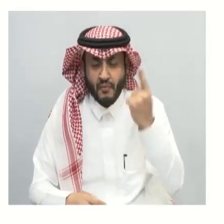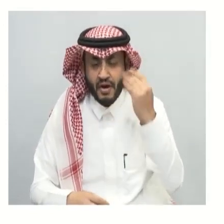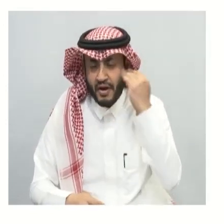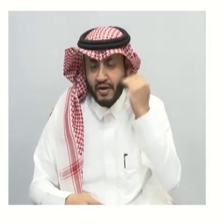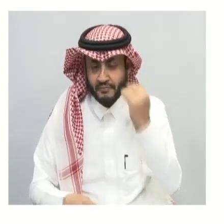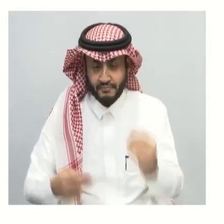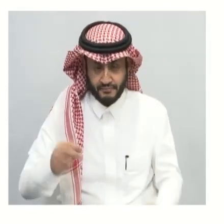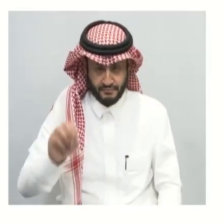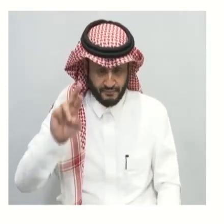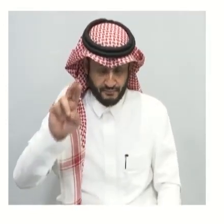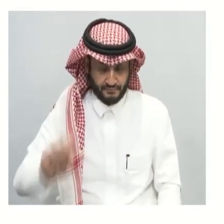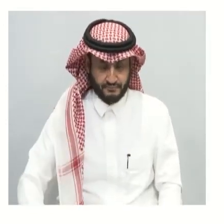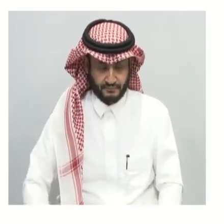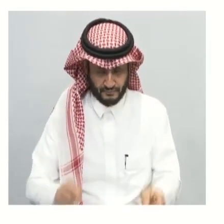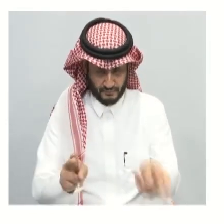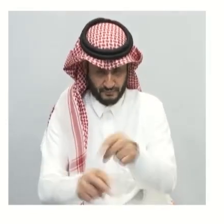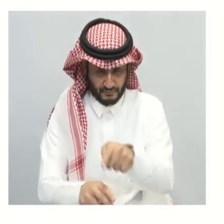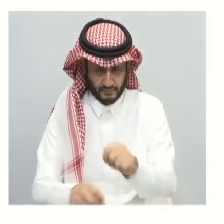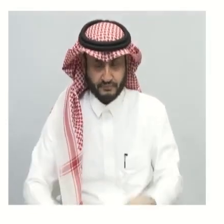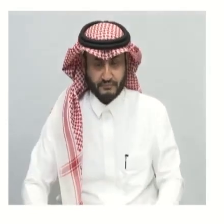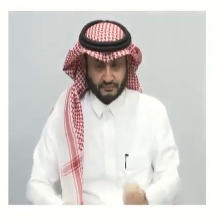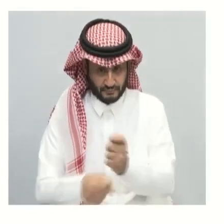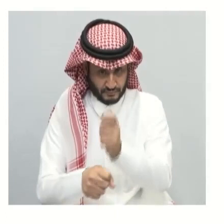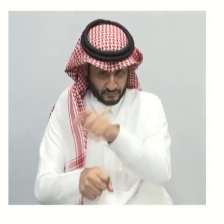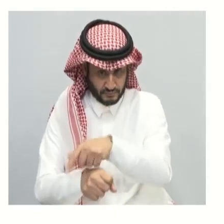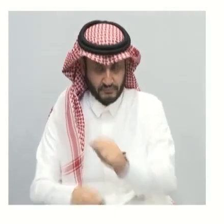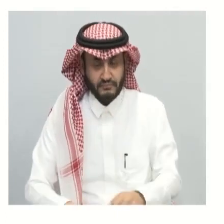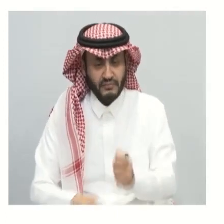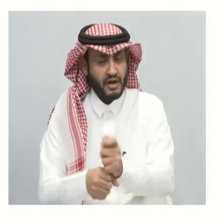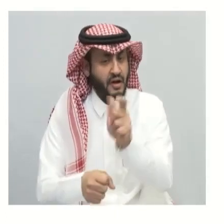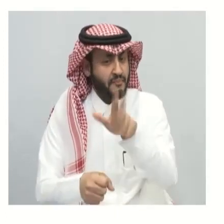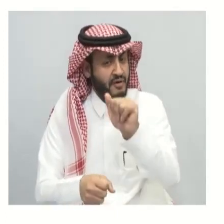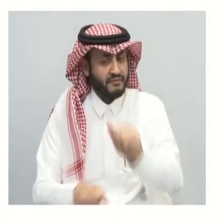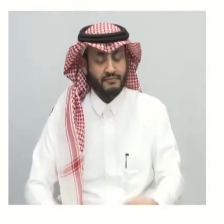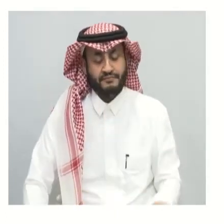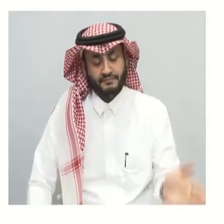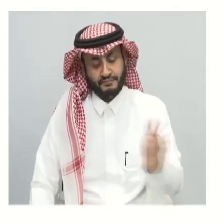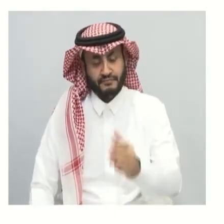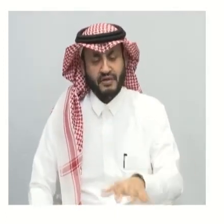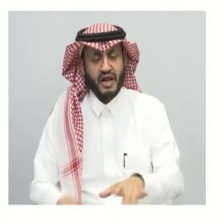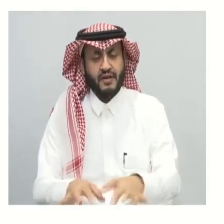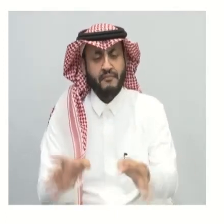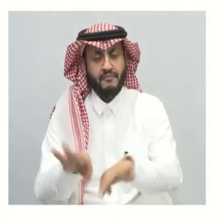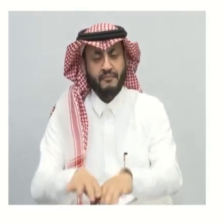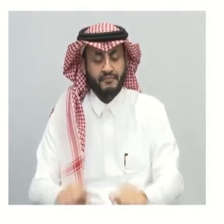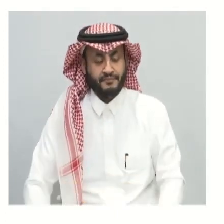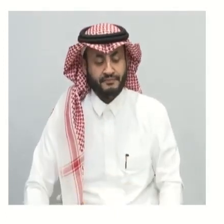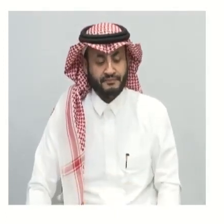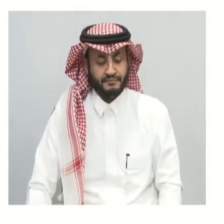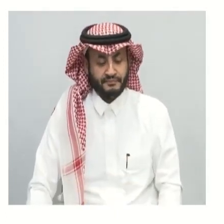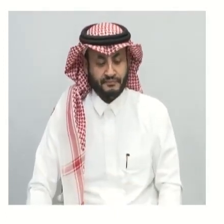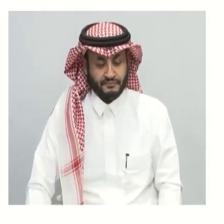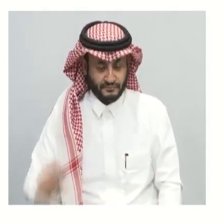Instead of Sandra, which is the object, I will use her. This computer crashed. I am going